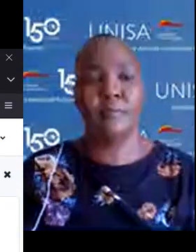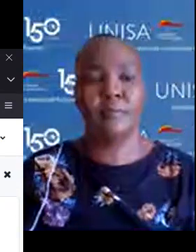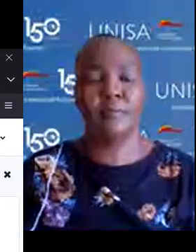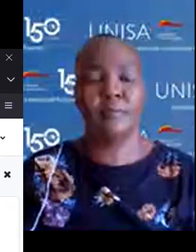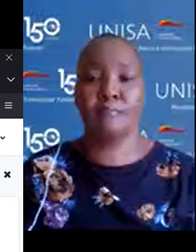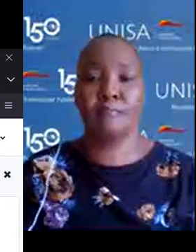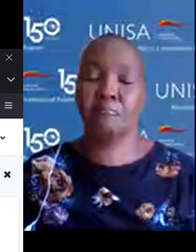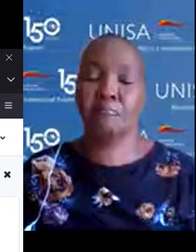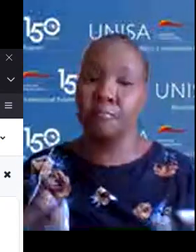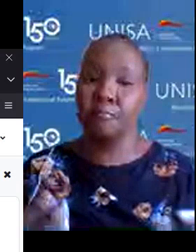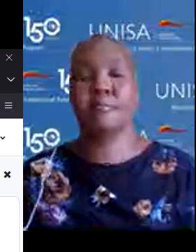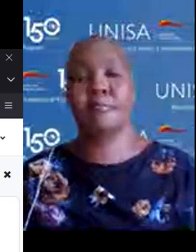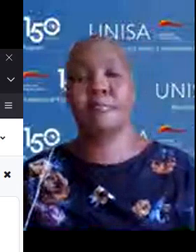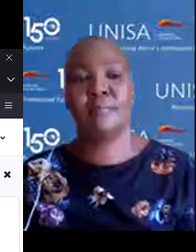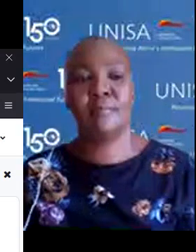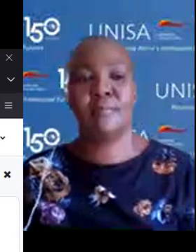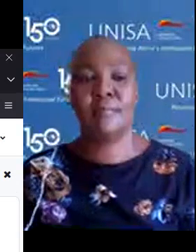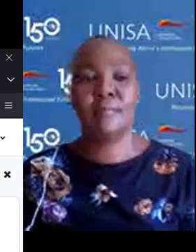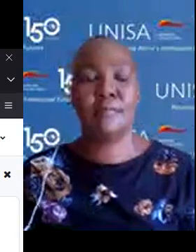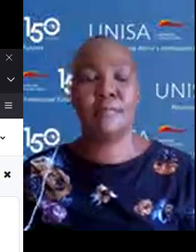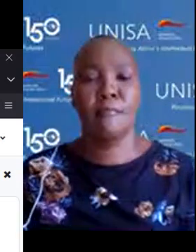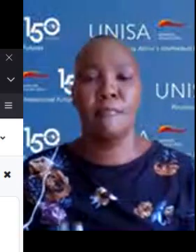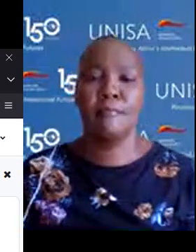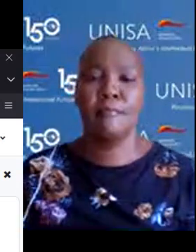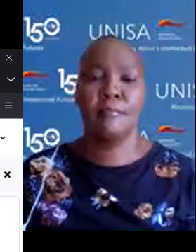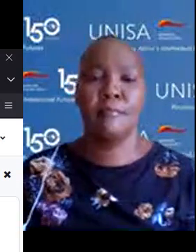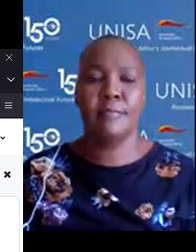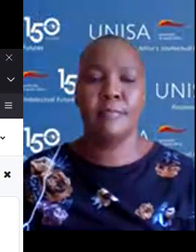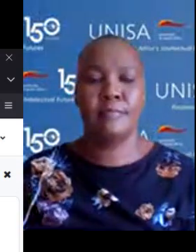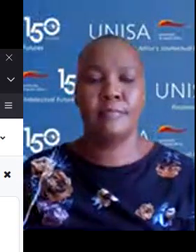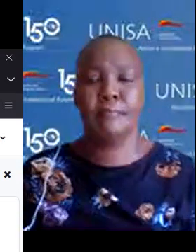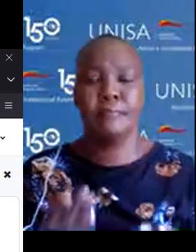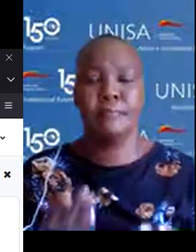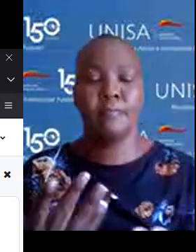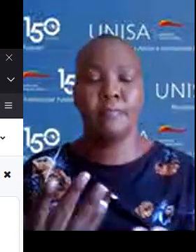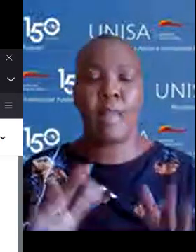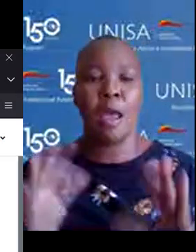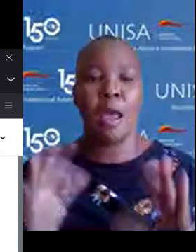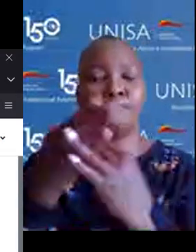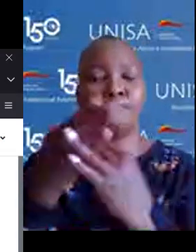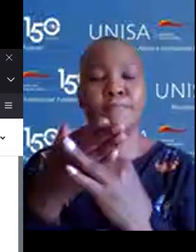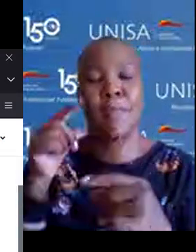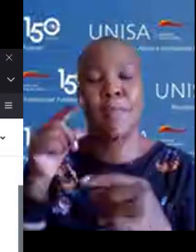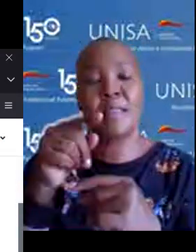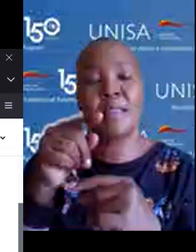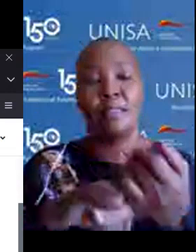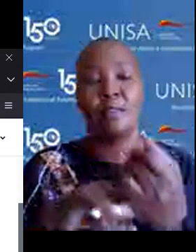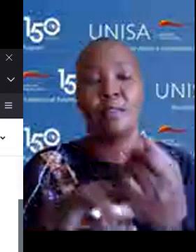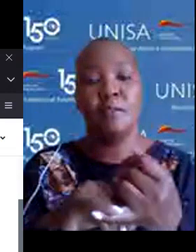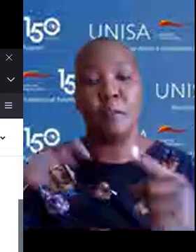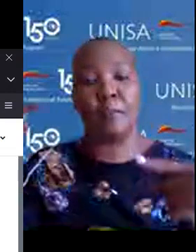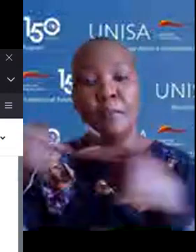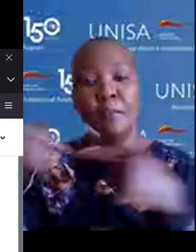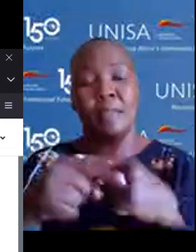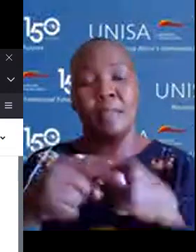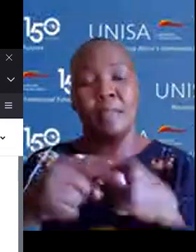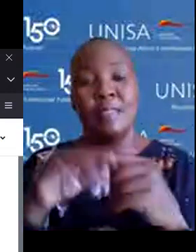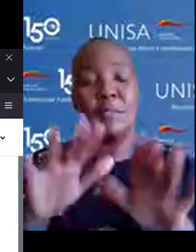Then we've also got here, you know, how to log into this course. So if you miss the steps, you know how to log